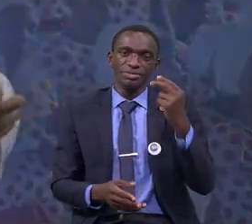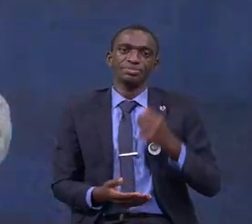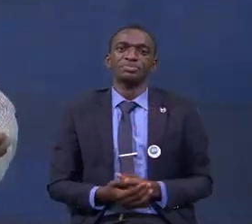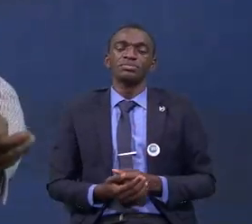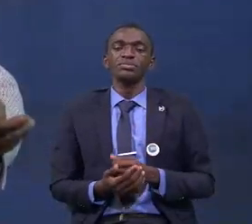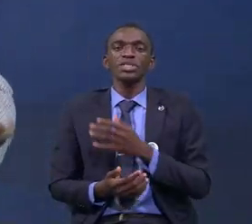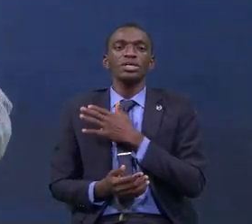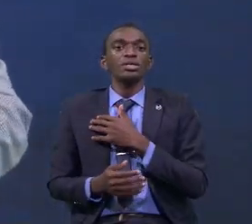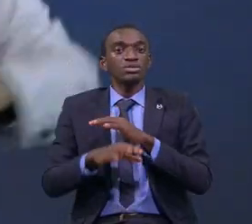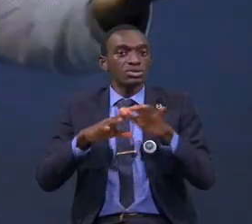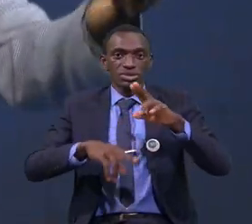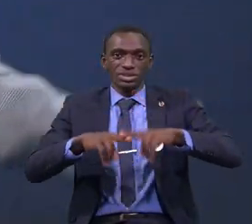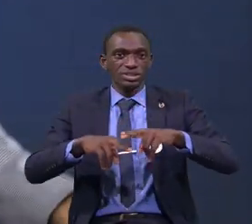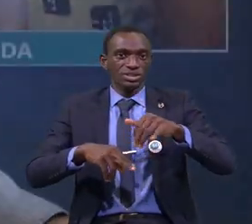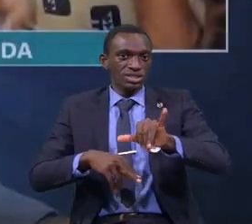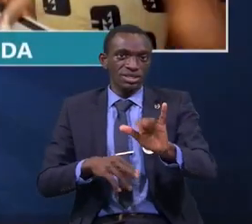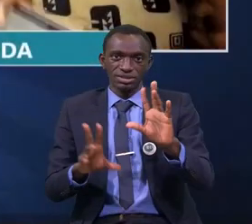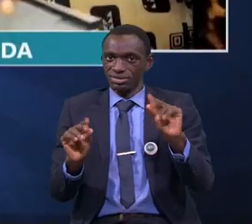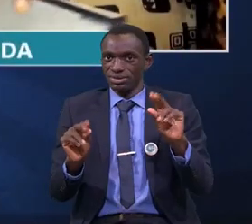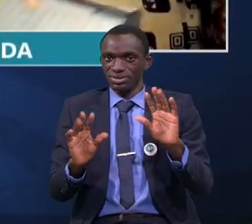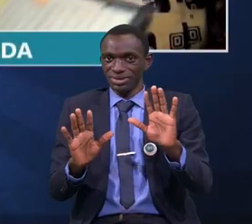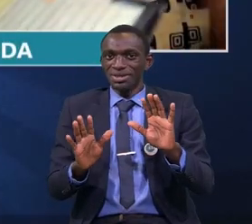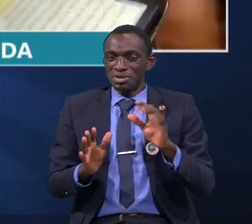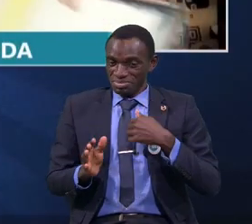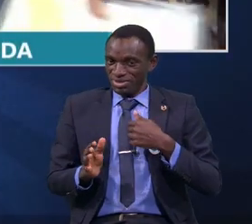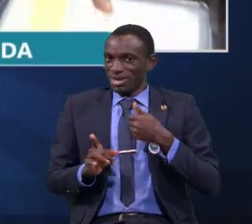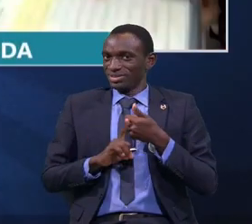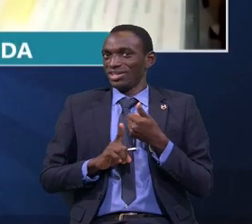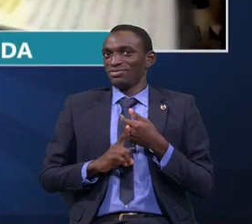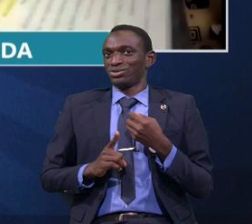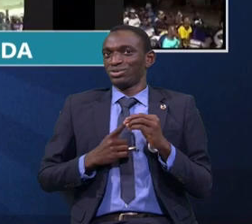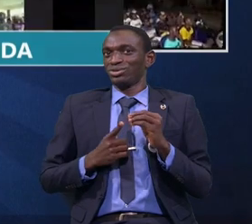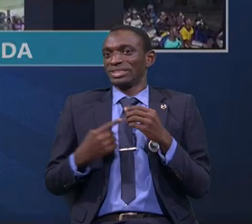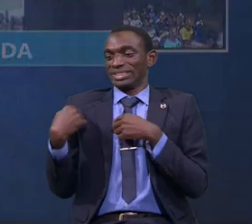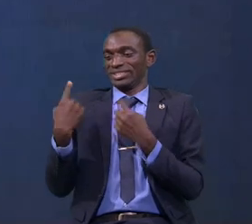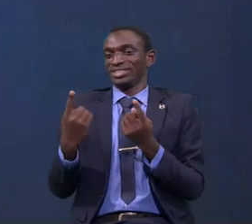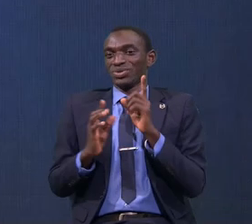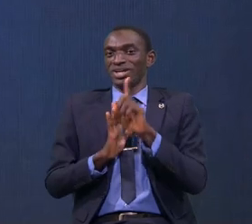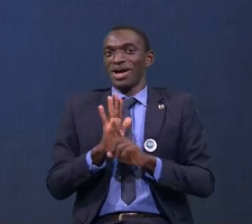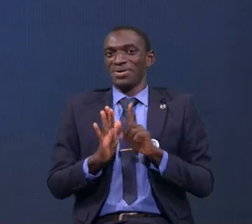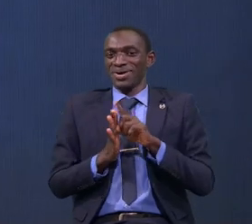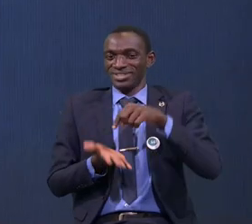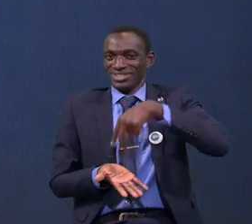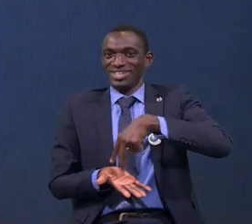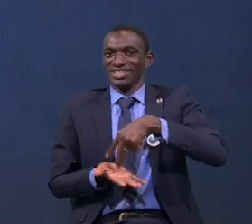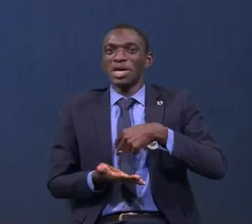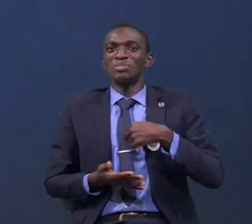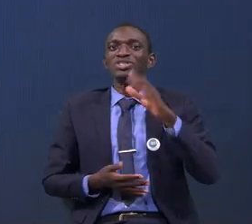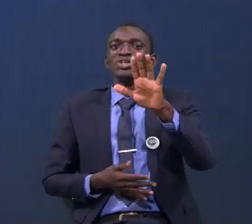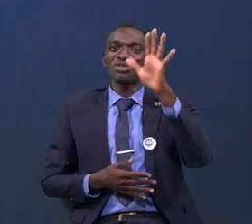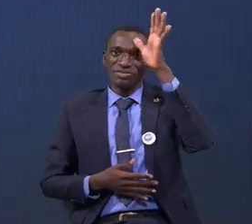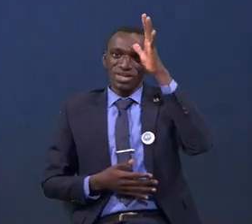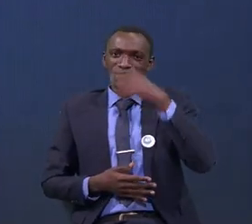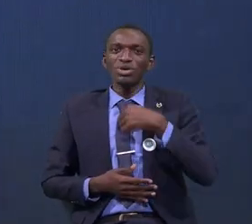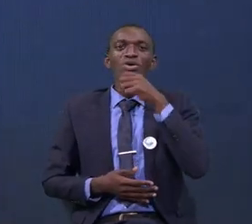Don't sit down yet. After all, I've been standing for almost 1 hour, and I'm your father. I'm older than